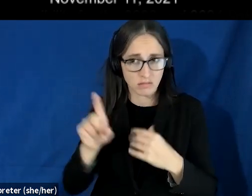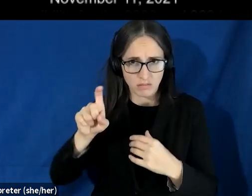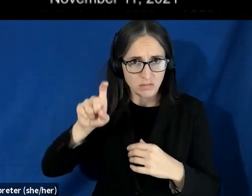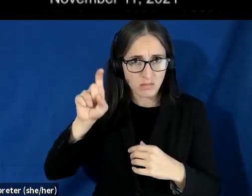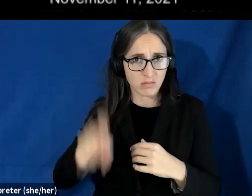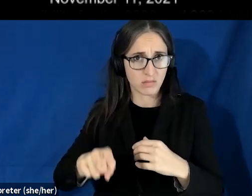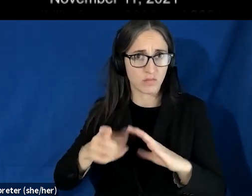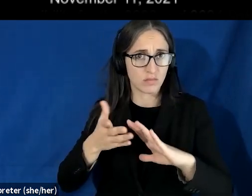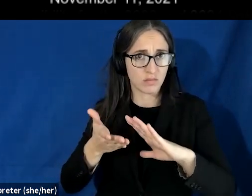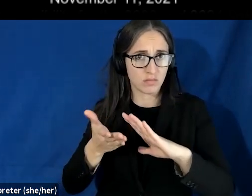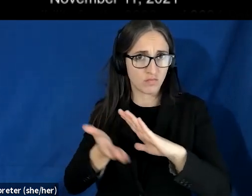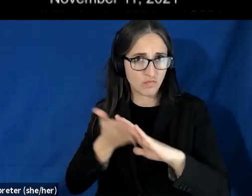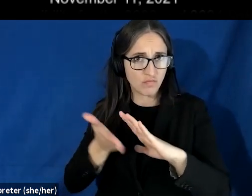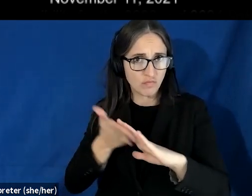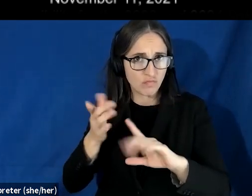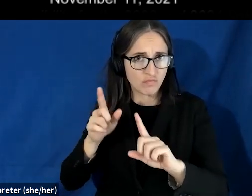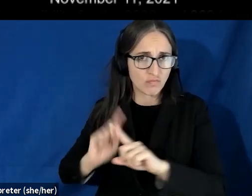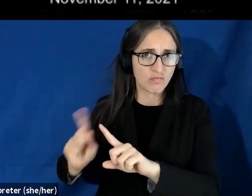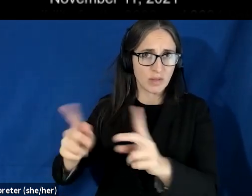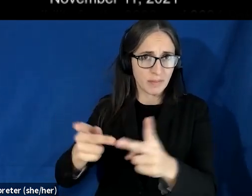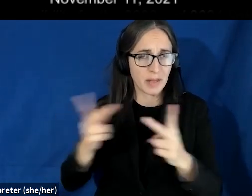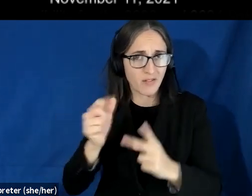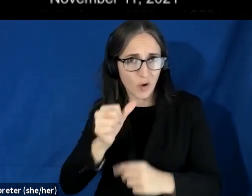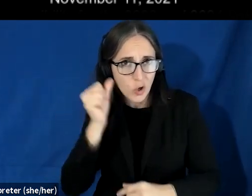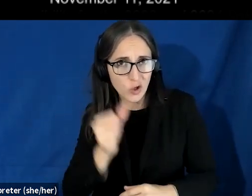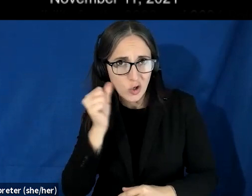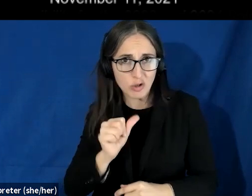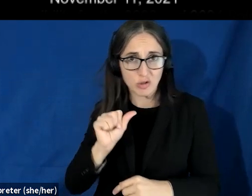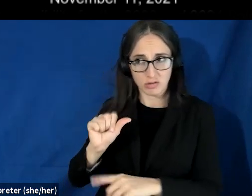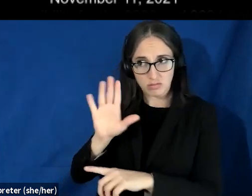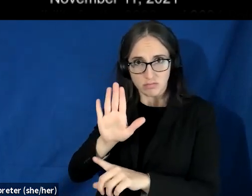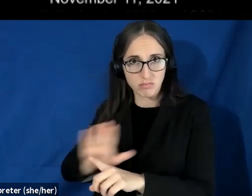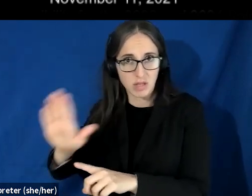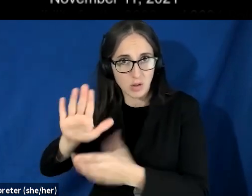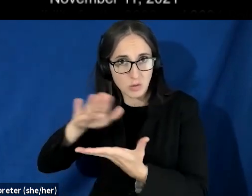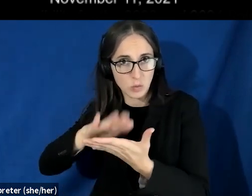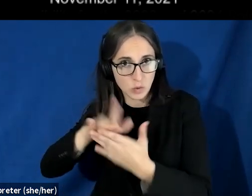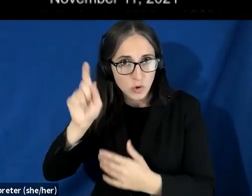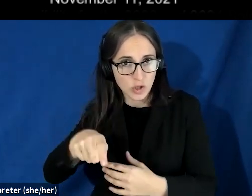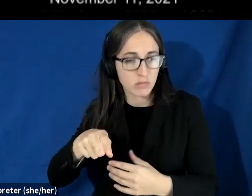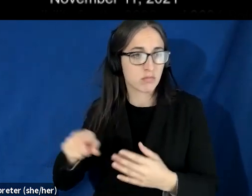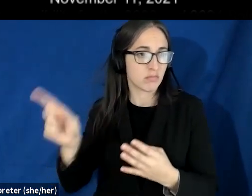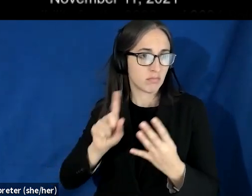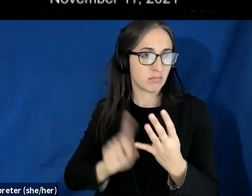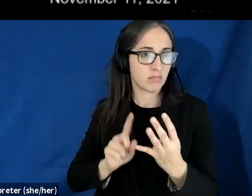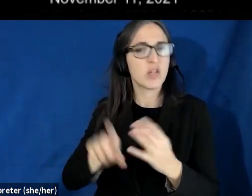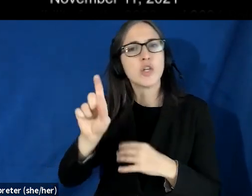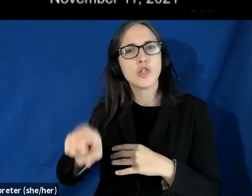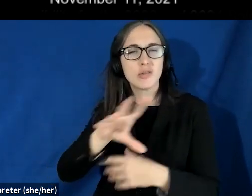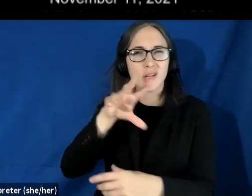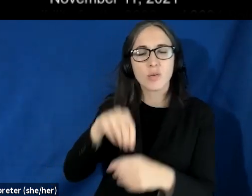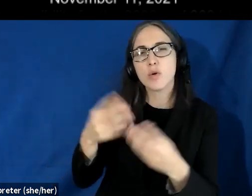in just some places for girls, like their schools. And we should have soft skills and team